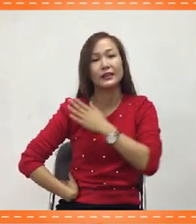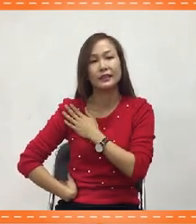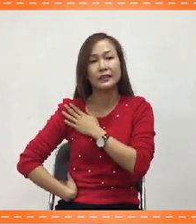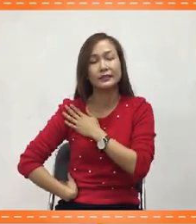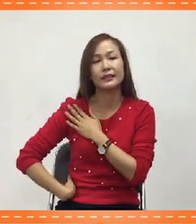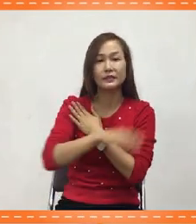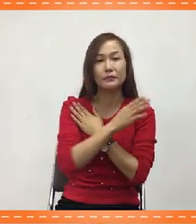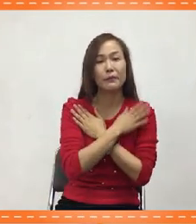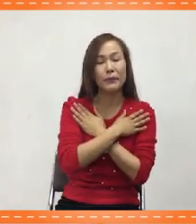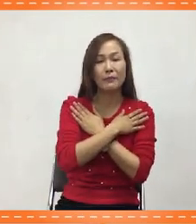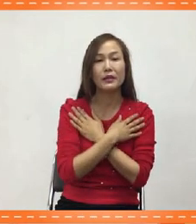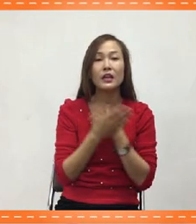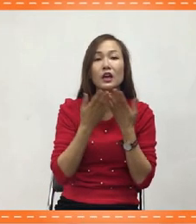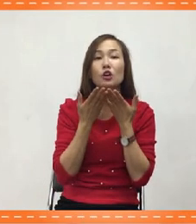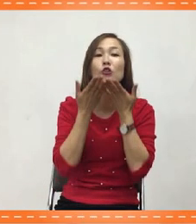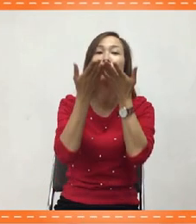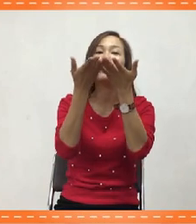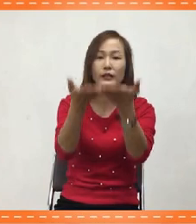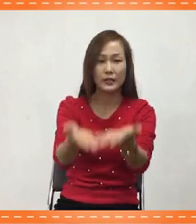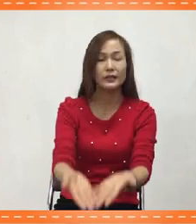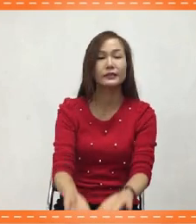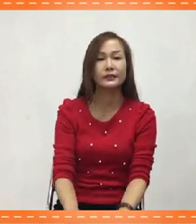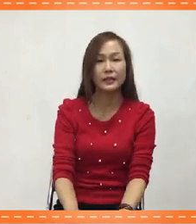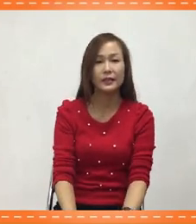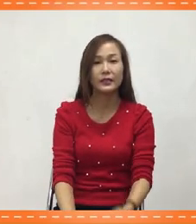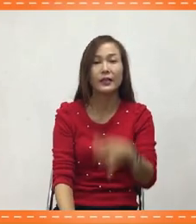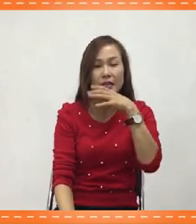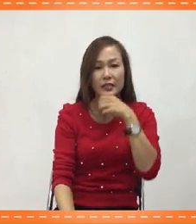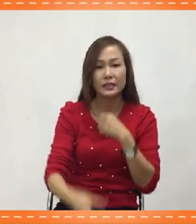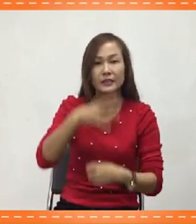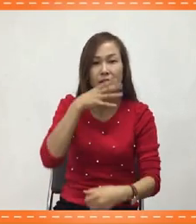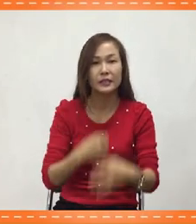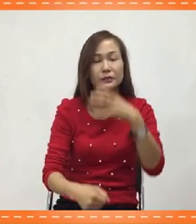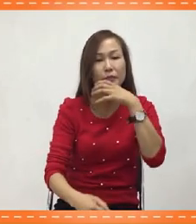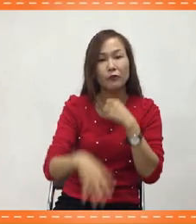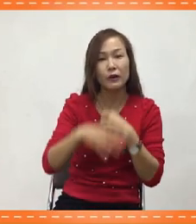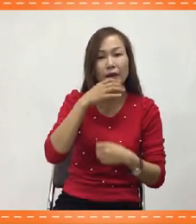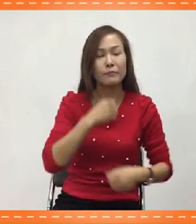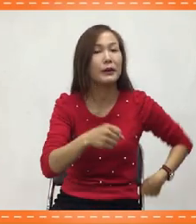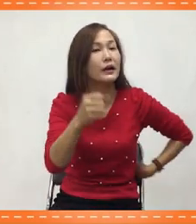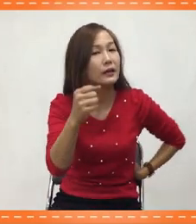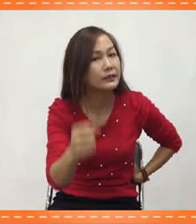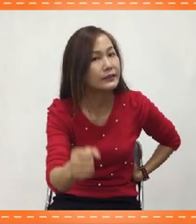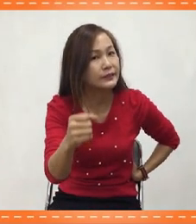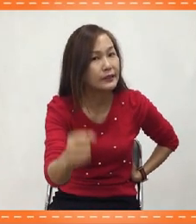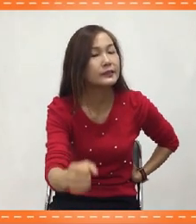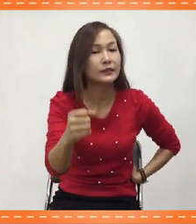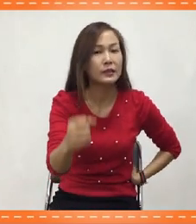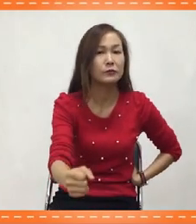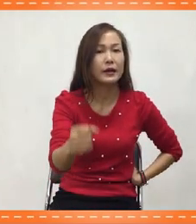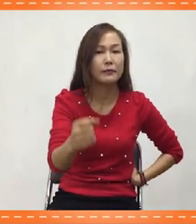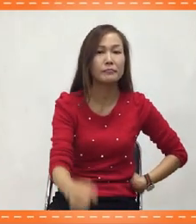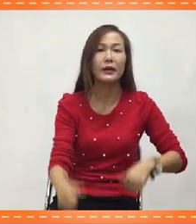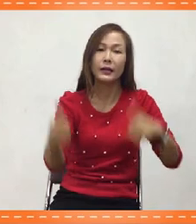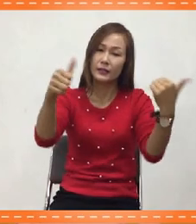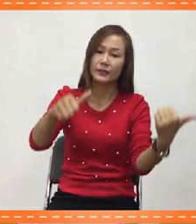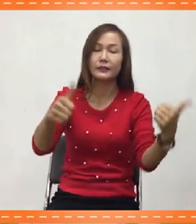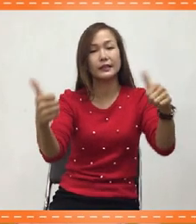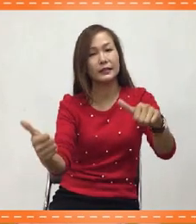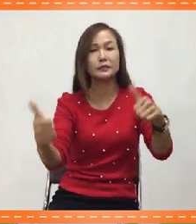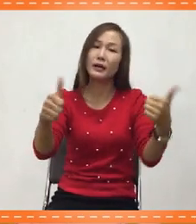song this is my family who is this this is my grandpa this is my